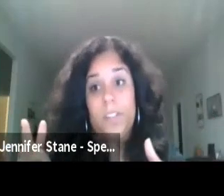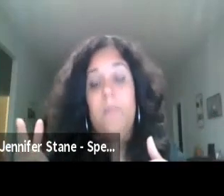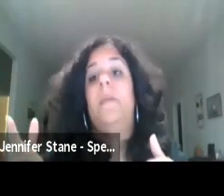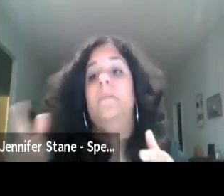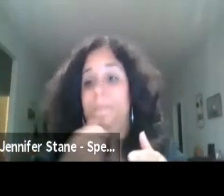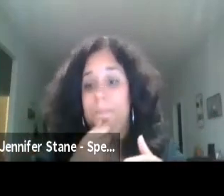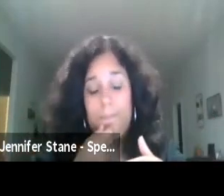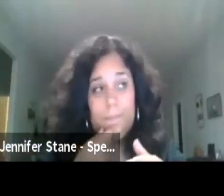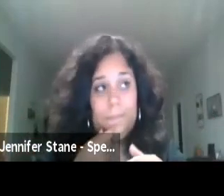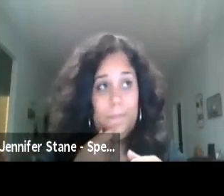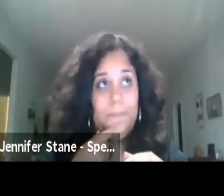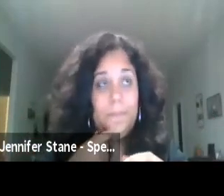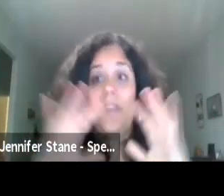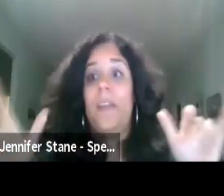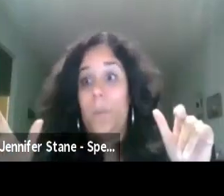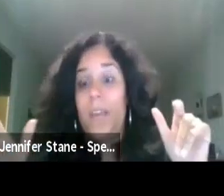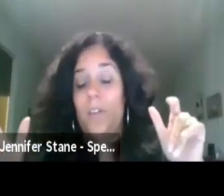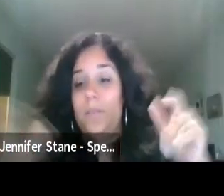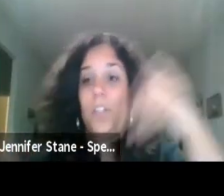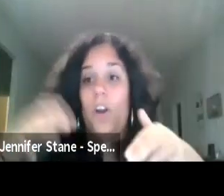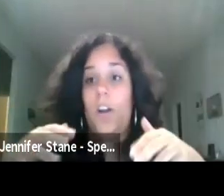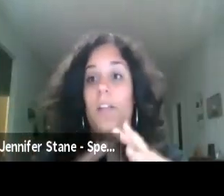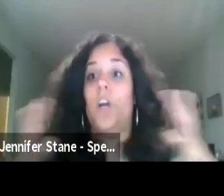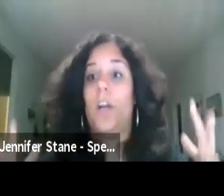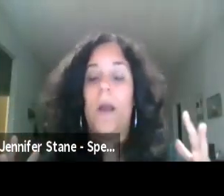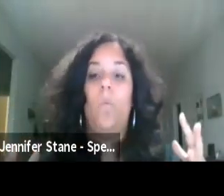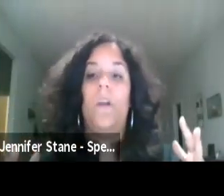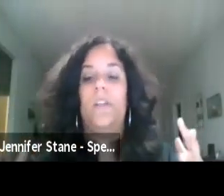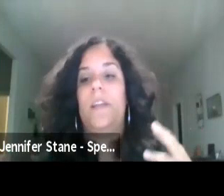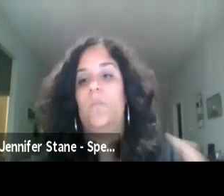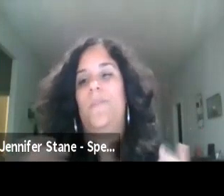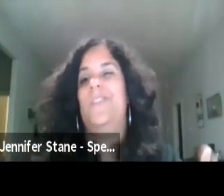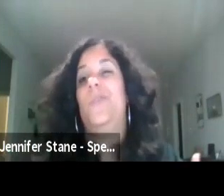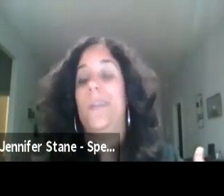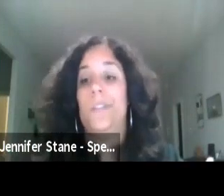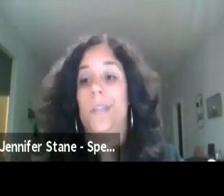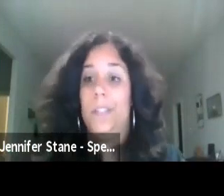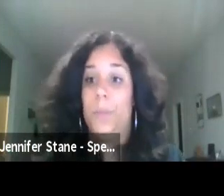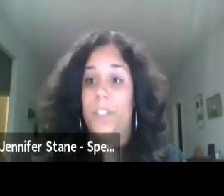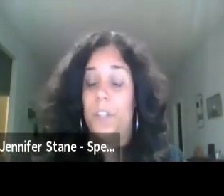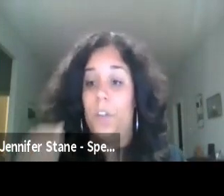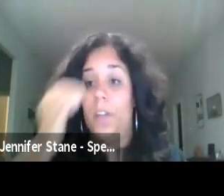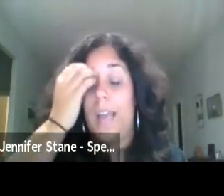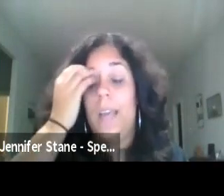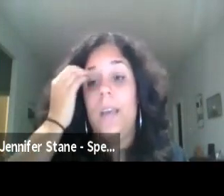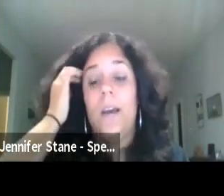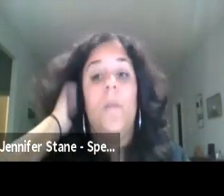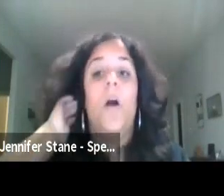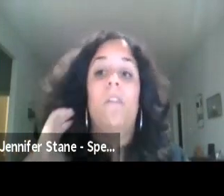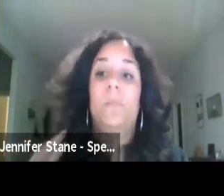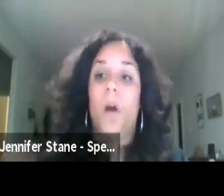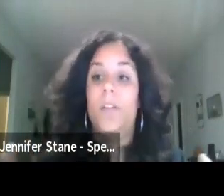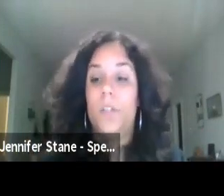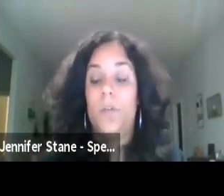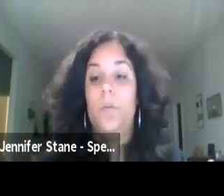the word's escaping me, event that we held, you could log on and learn about what is our phase 1, phase 2, phase 3 situation going to look like,